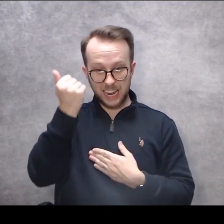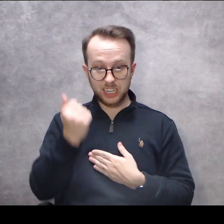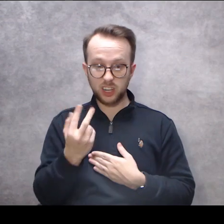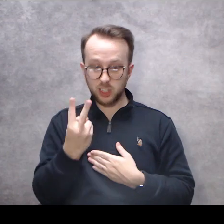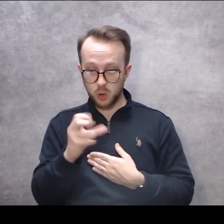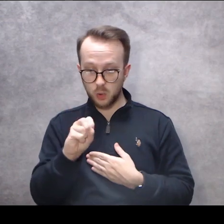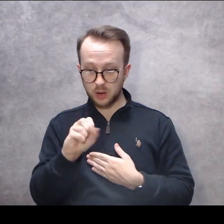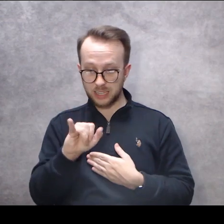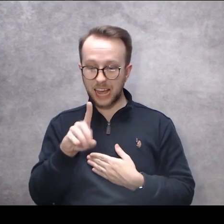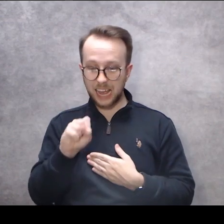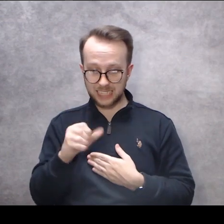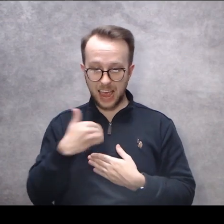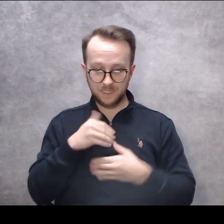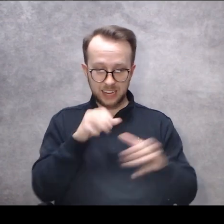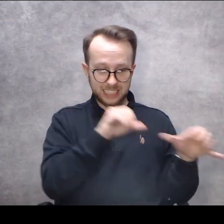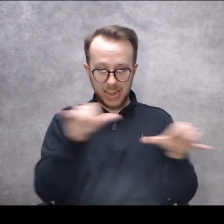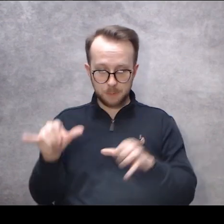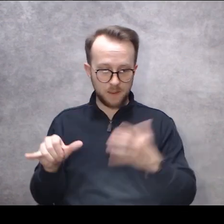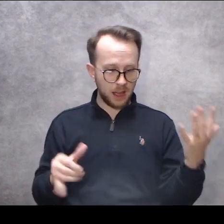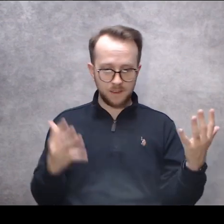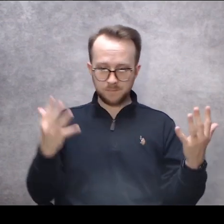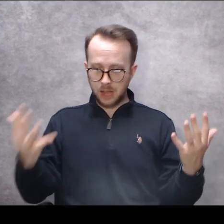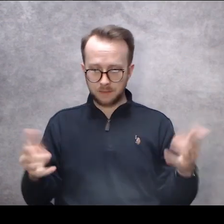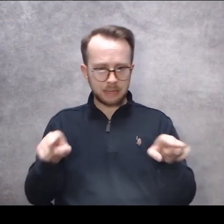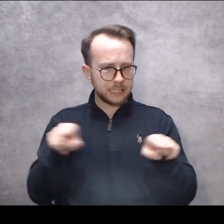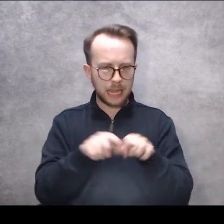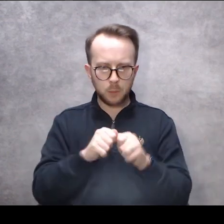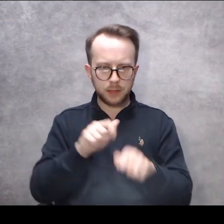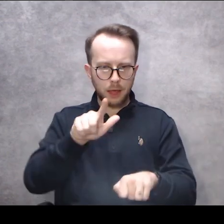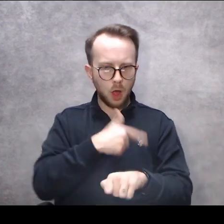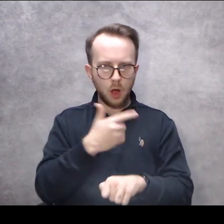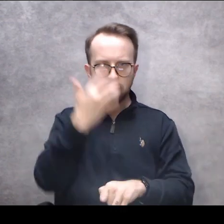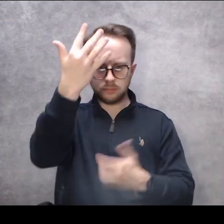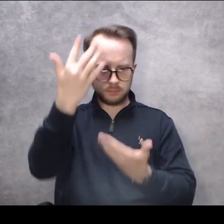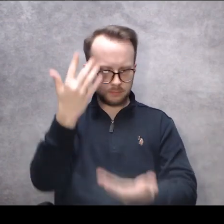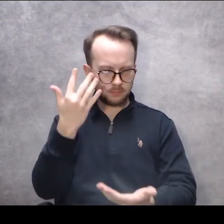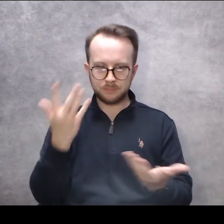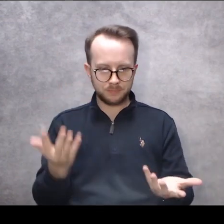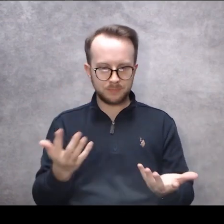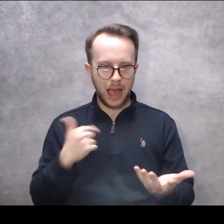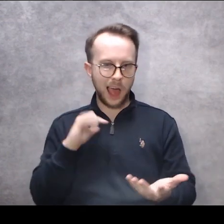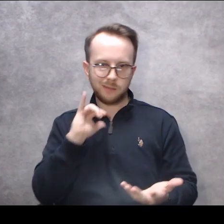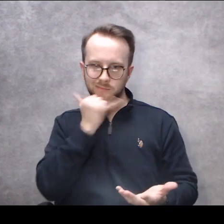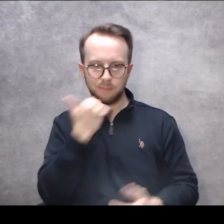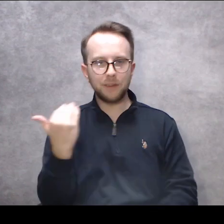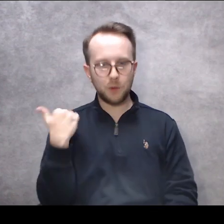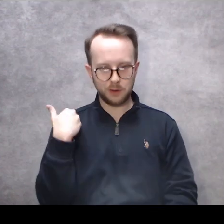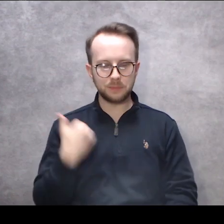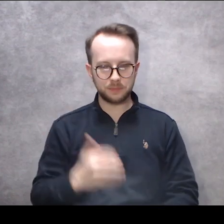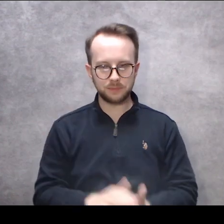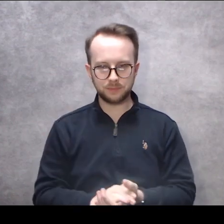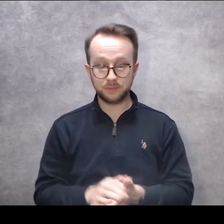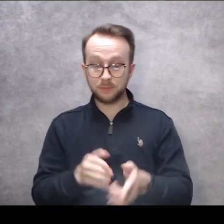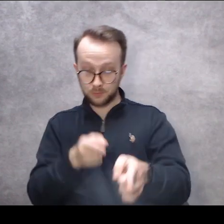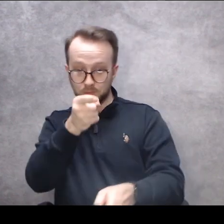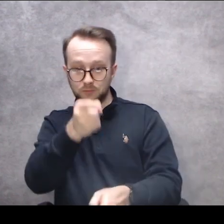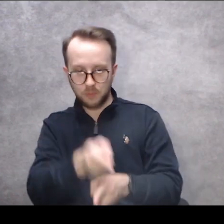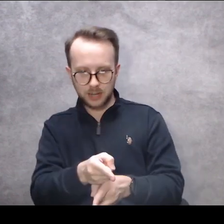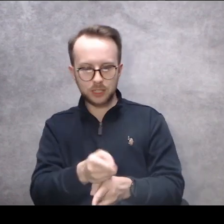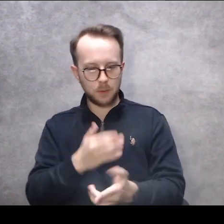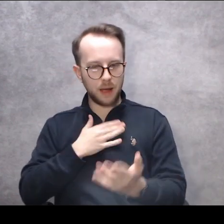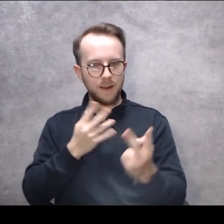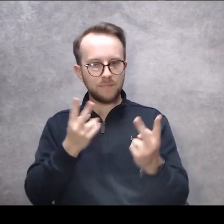5 feet, and the same with the long sides, because I made that mistake before. You're right. So I'm going to do that on my visual, and you all can